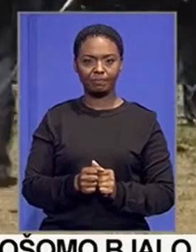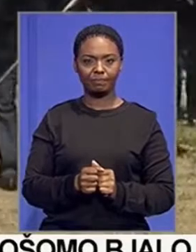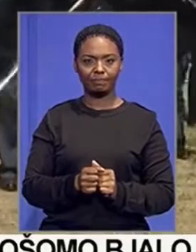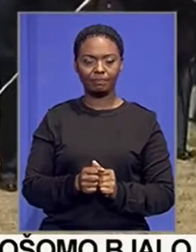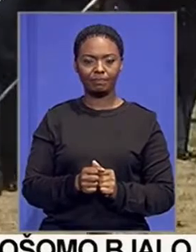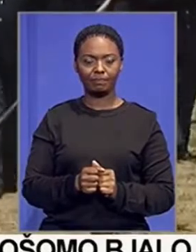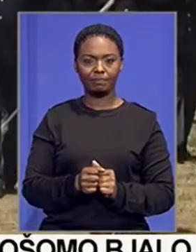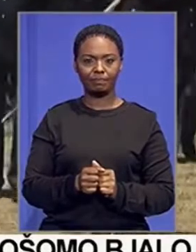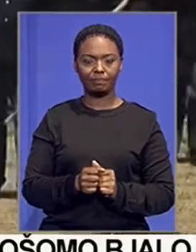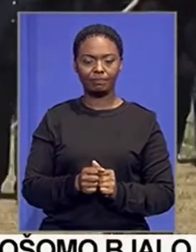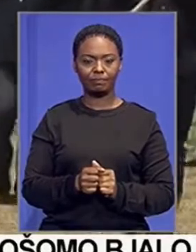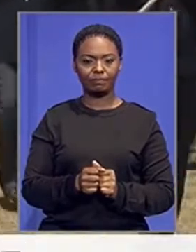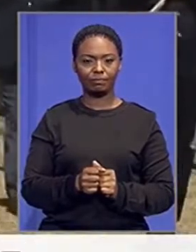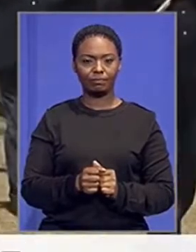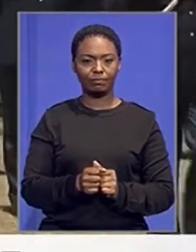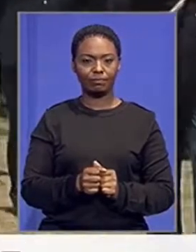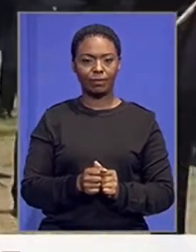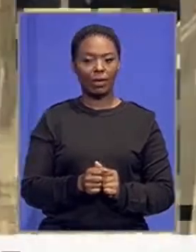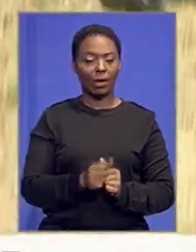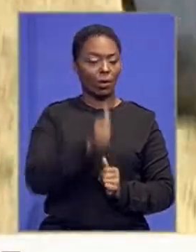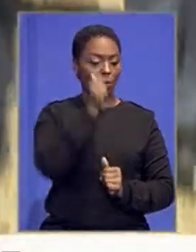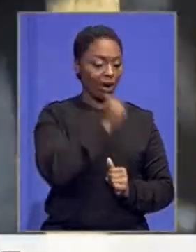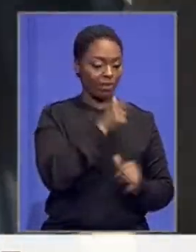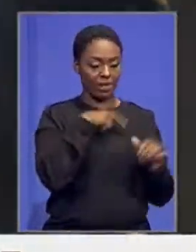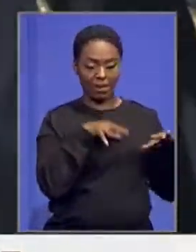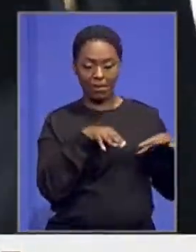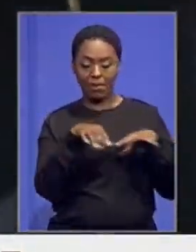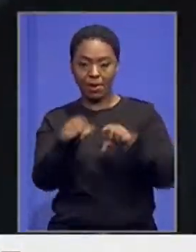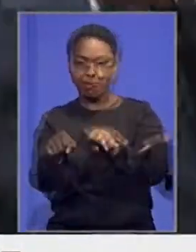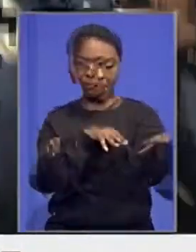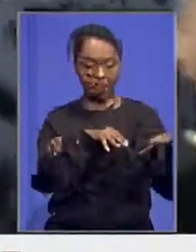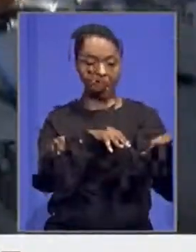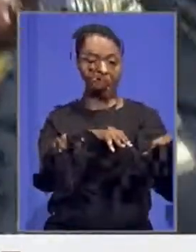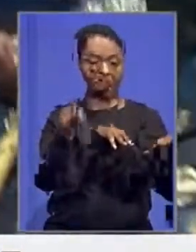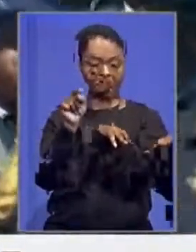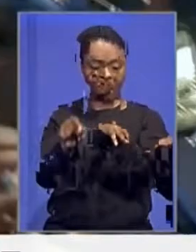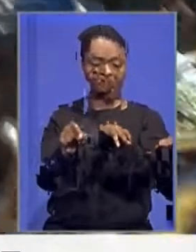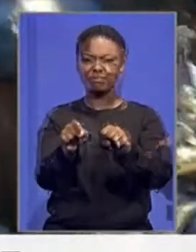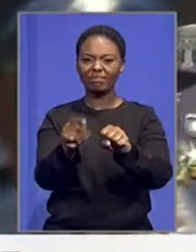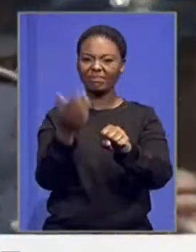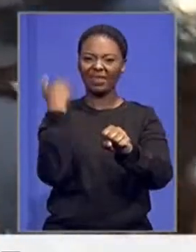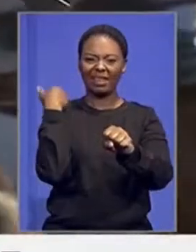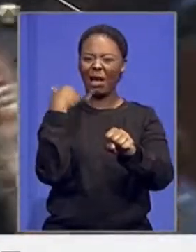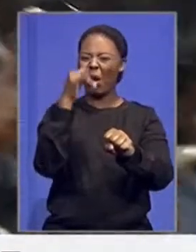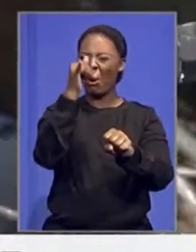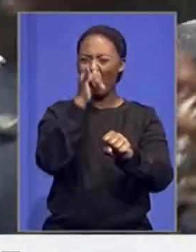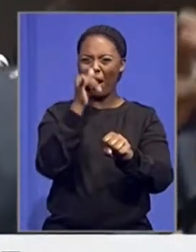When I took over, the organization was ravaged by corruption.